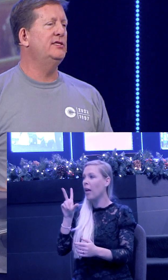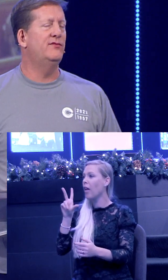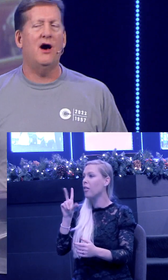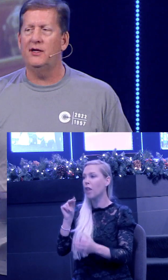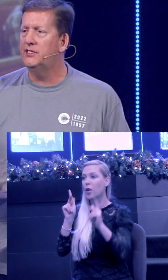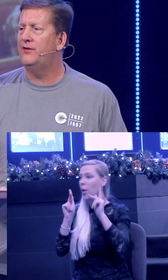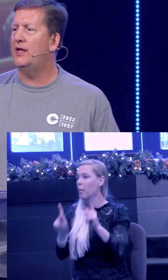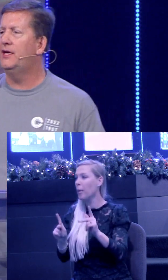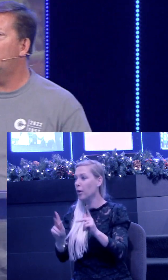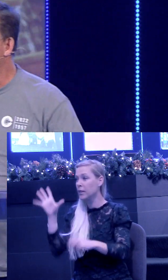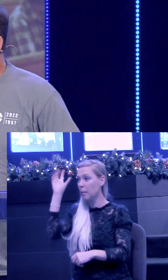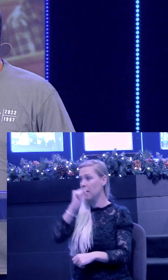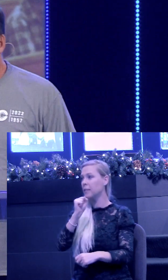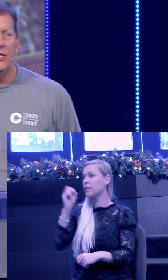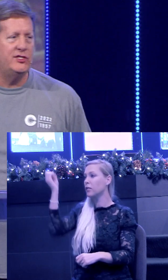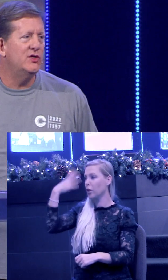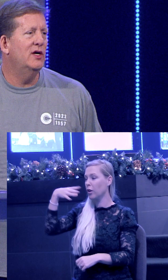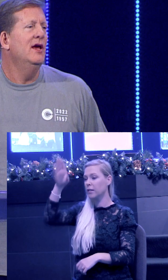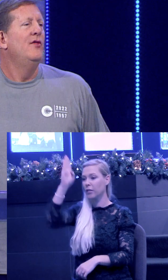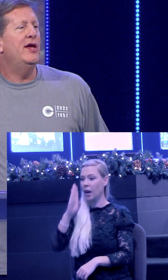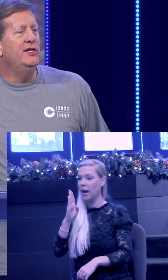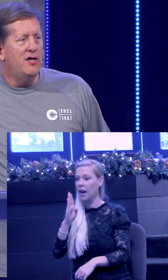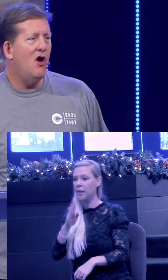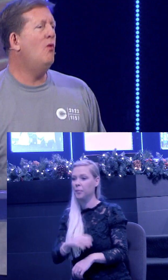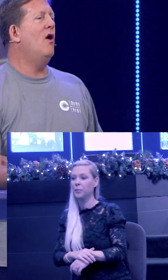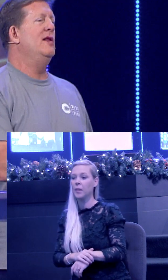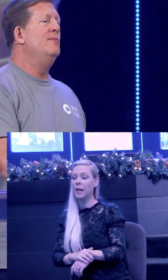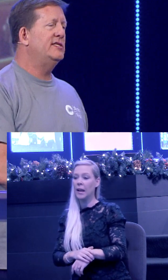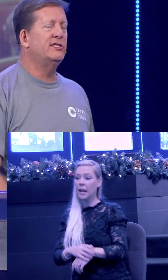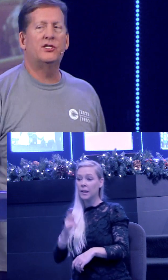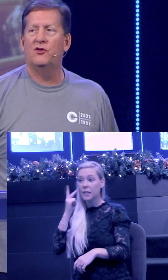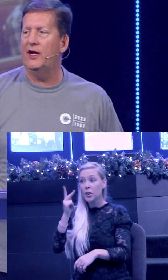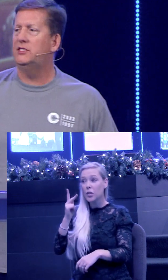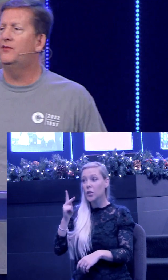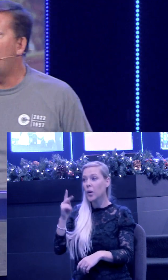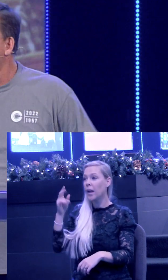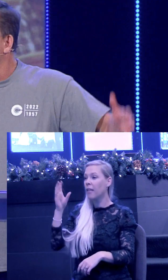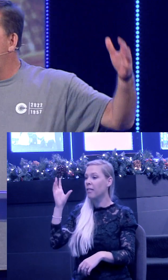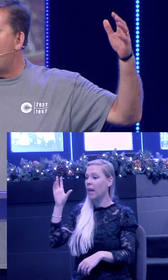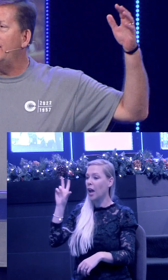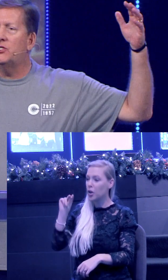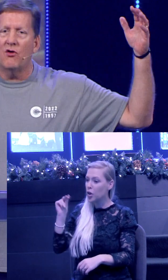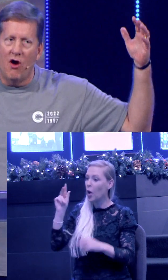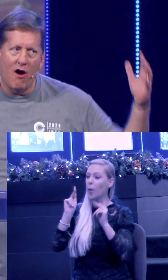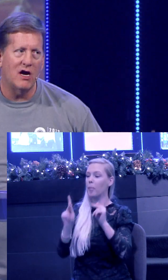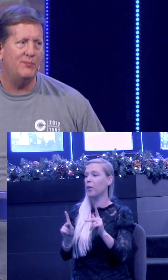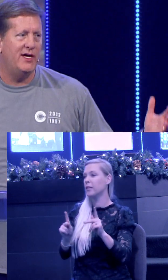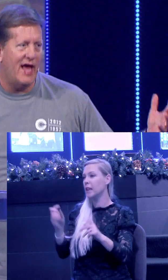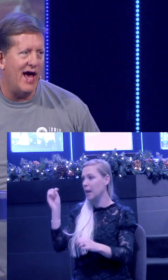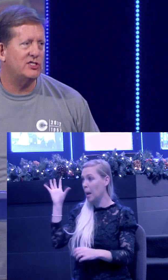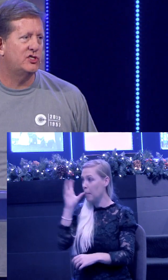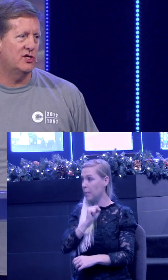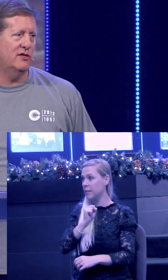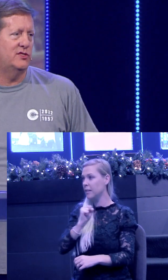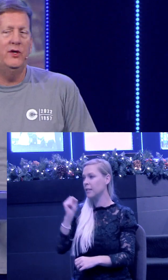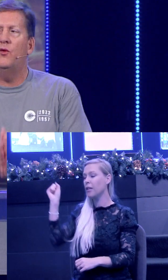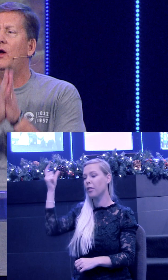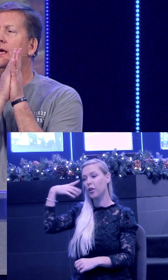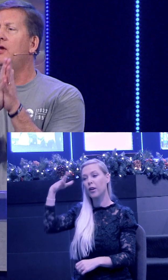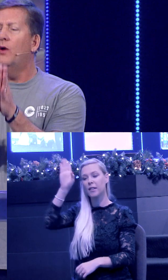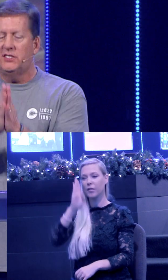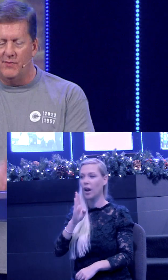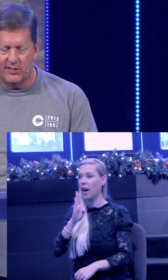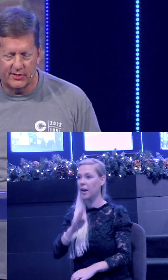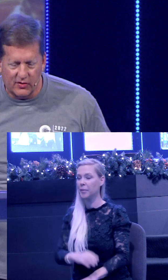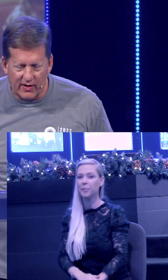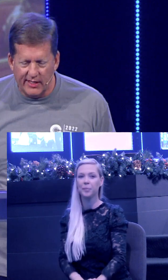the grace of God." Let's say that together. "See to it that no one misses the grace of God." That is our heartbeat as a church. We don't